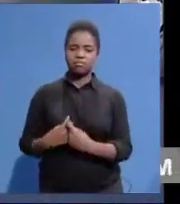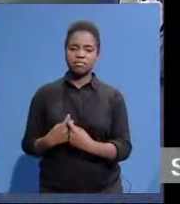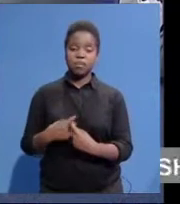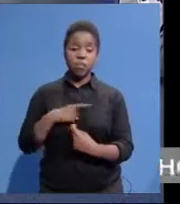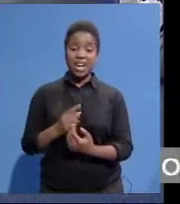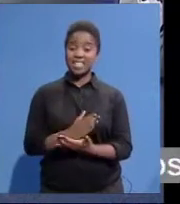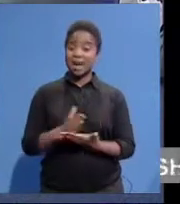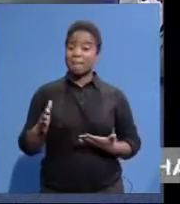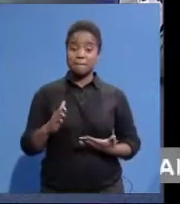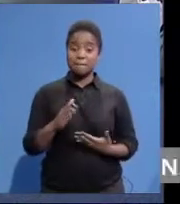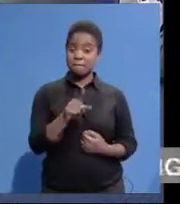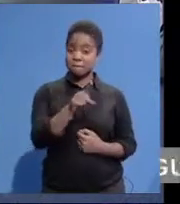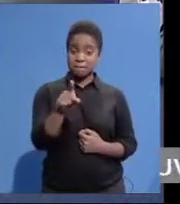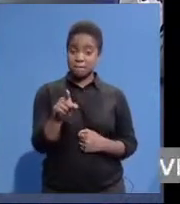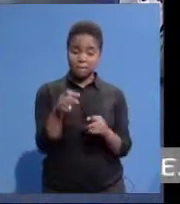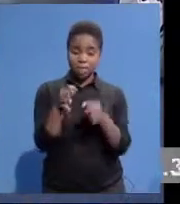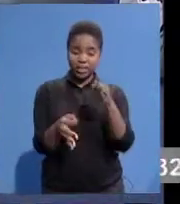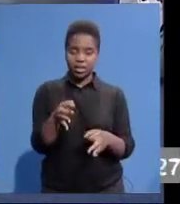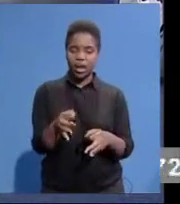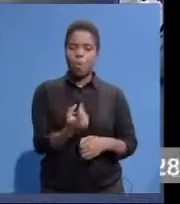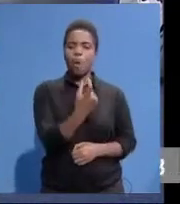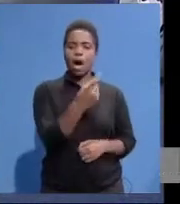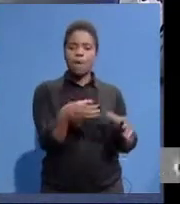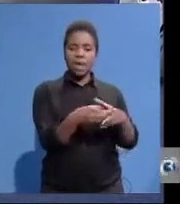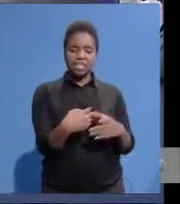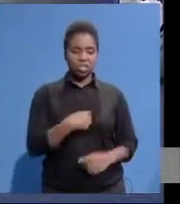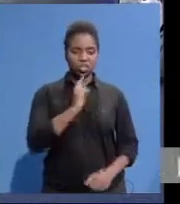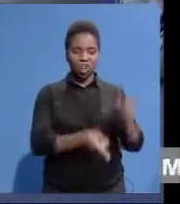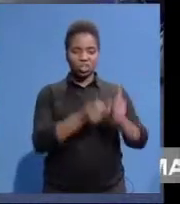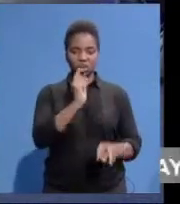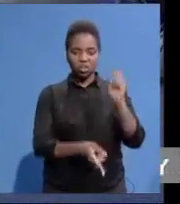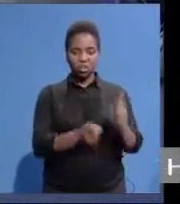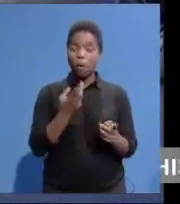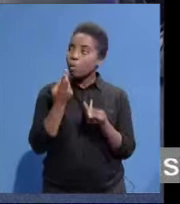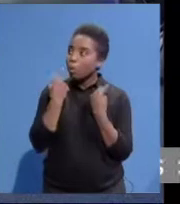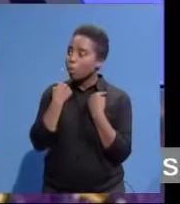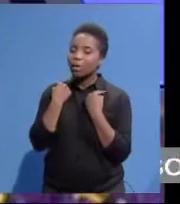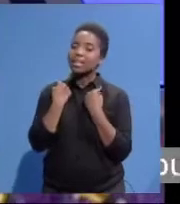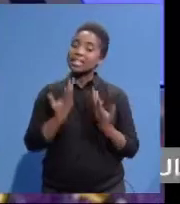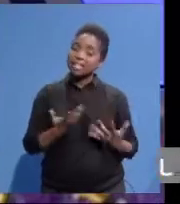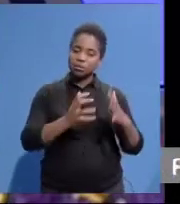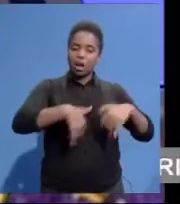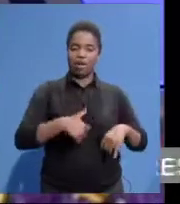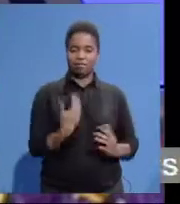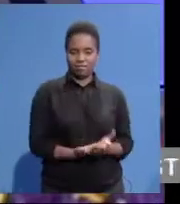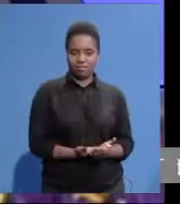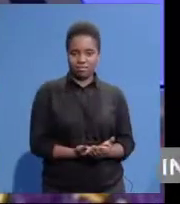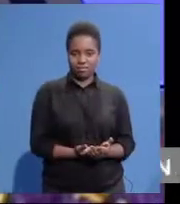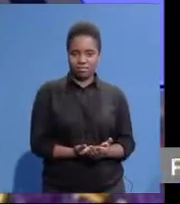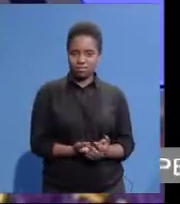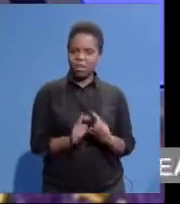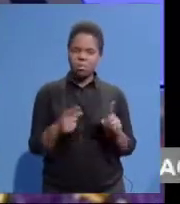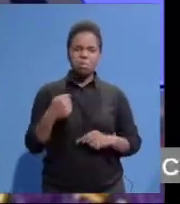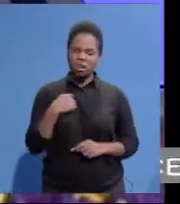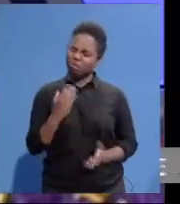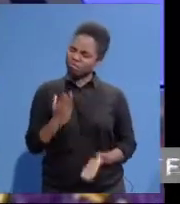have one man running the entire system, which is likely to collapse. So I can say without doubt